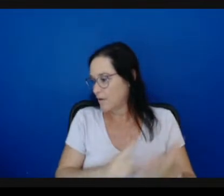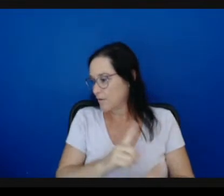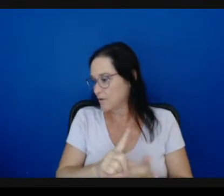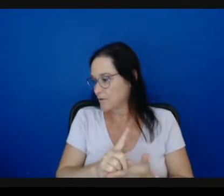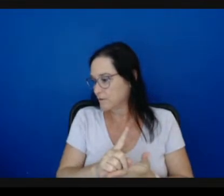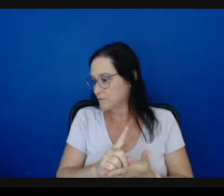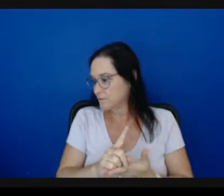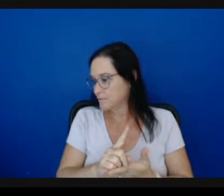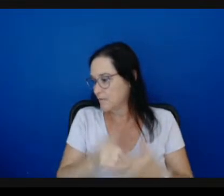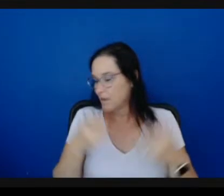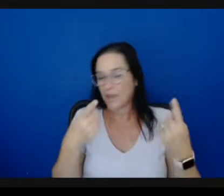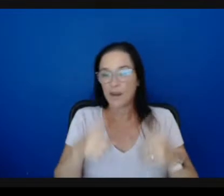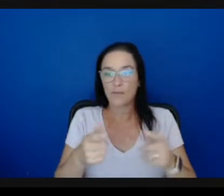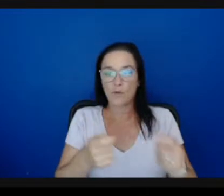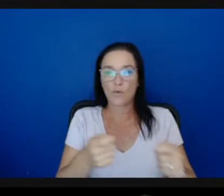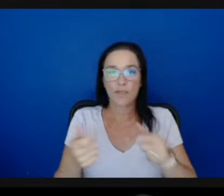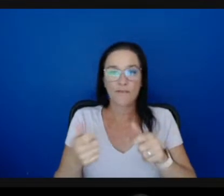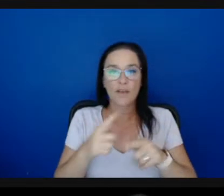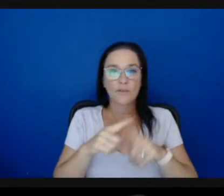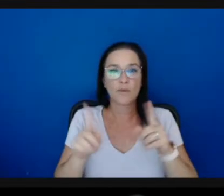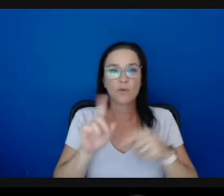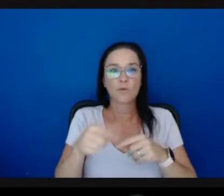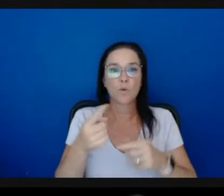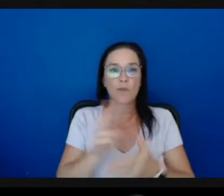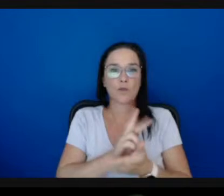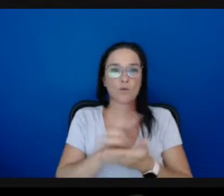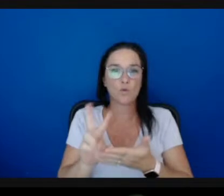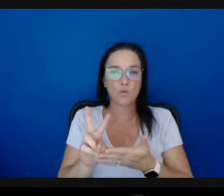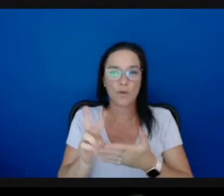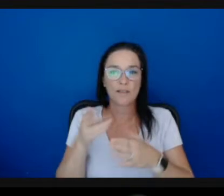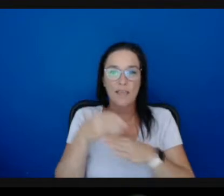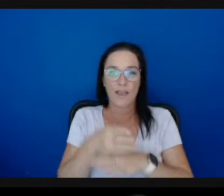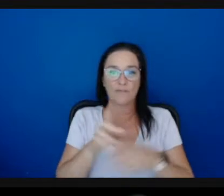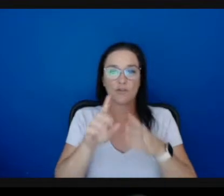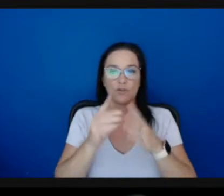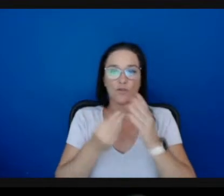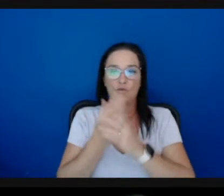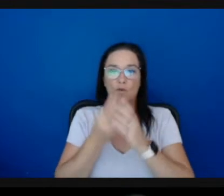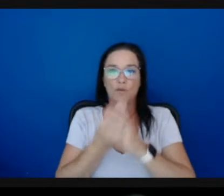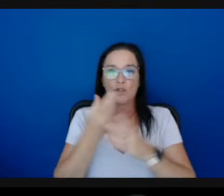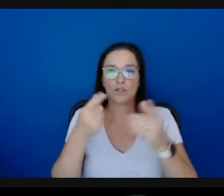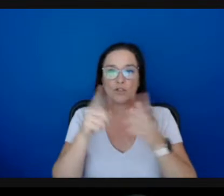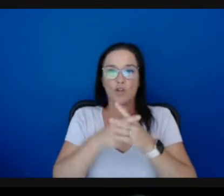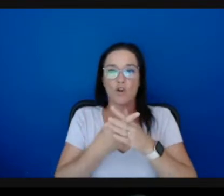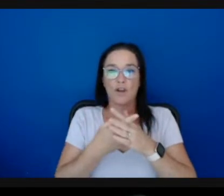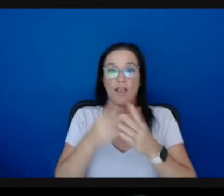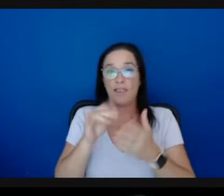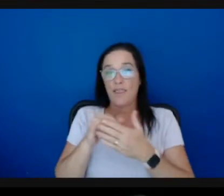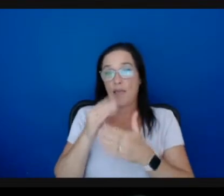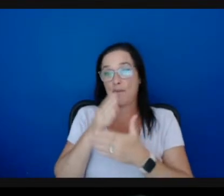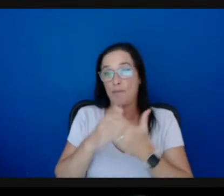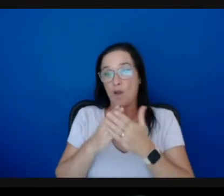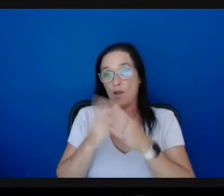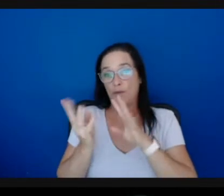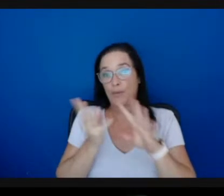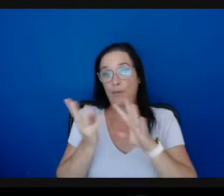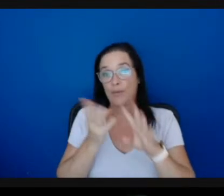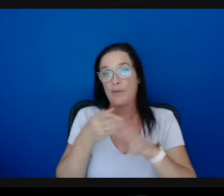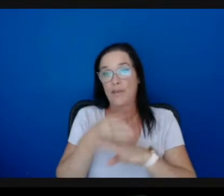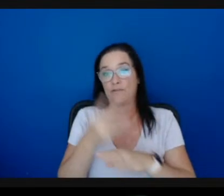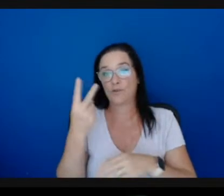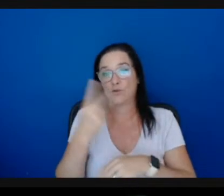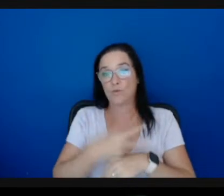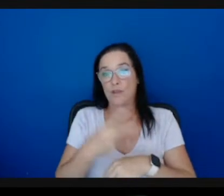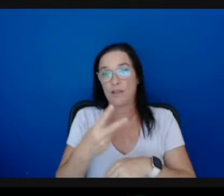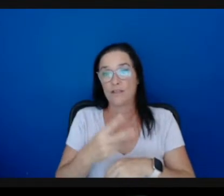was only 2 weeks into the eruption as well. And the flow only lasted 2 days. So that's kind of similar to the flow we saw in late May